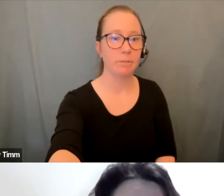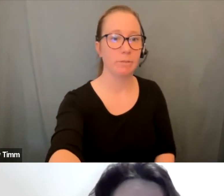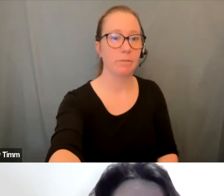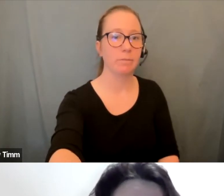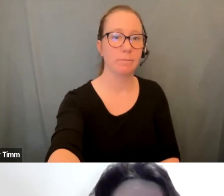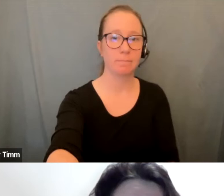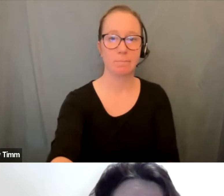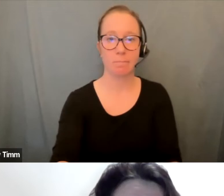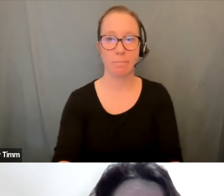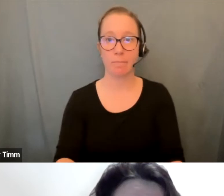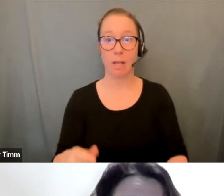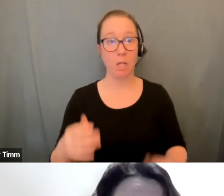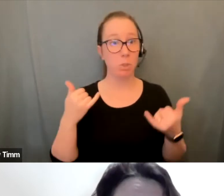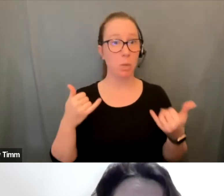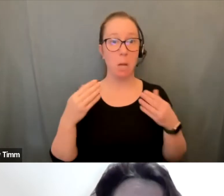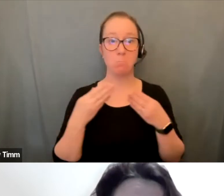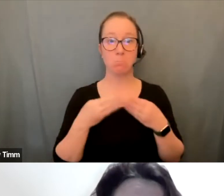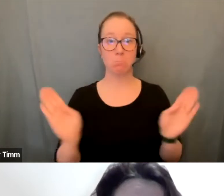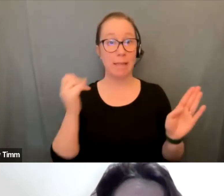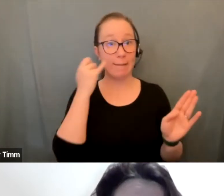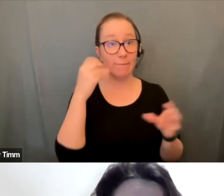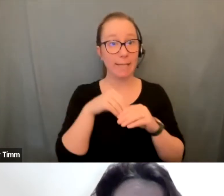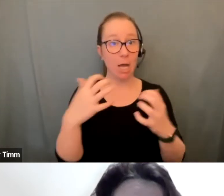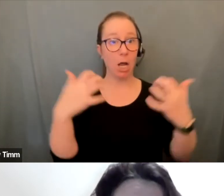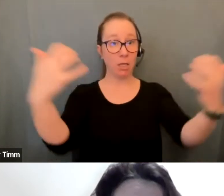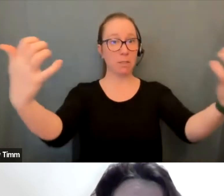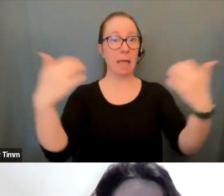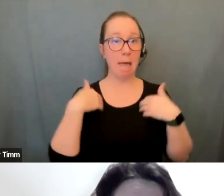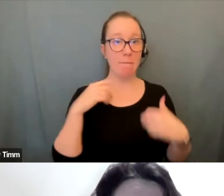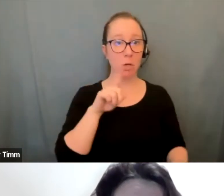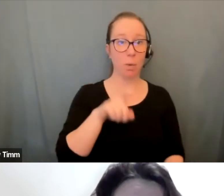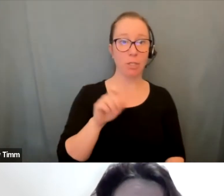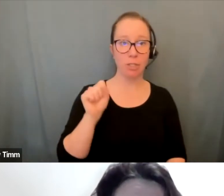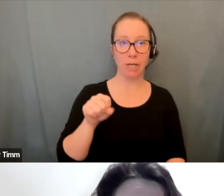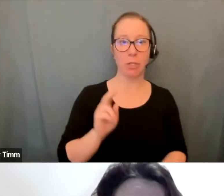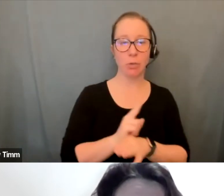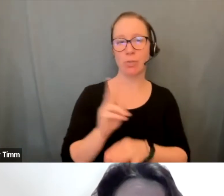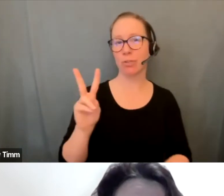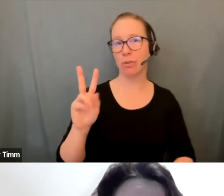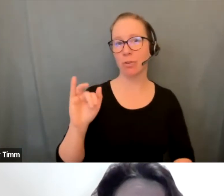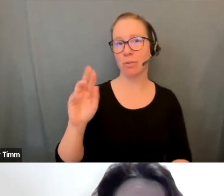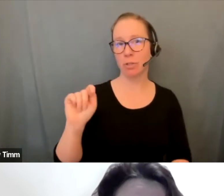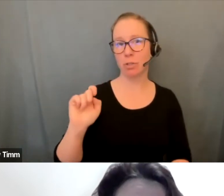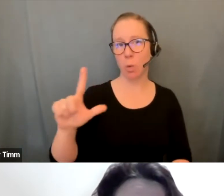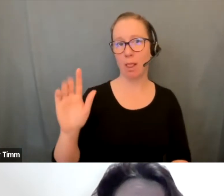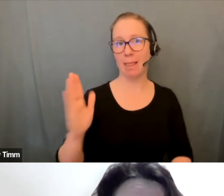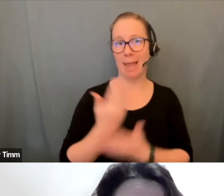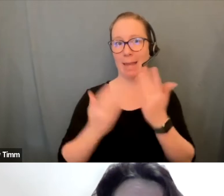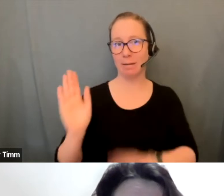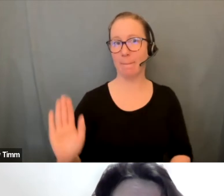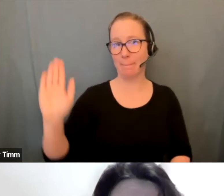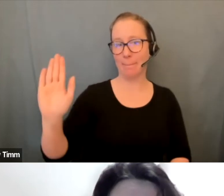So the floor is open now. If you're in the audience and you have a question, you can raise your virtual hand or you can put it in the chat. And your virtual hand